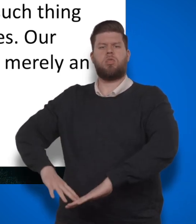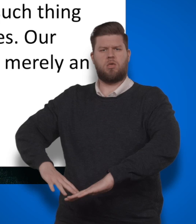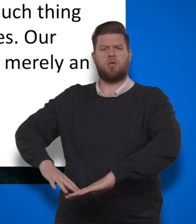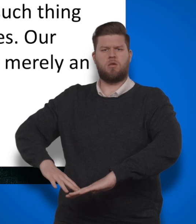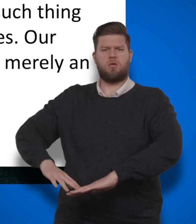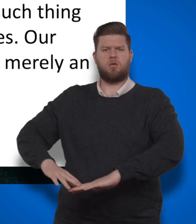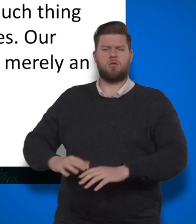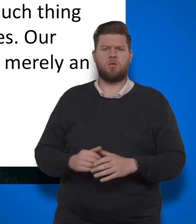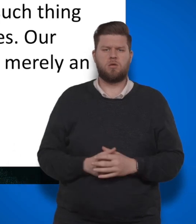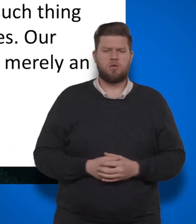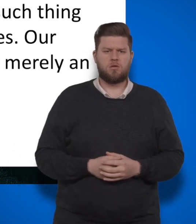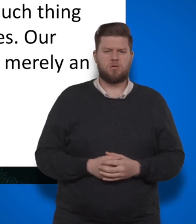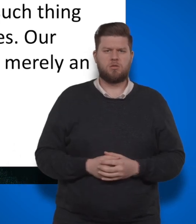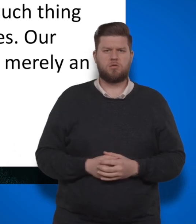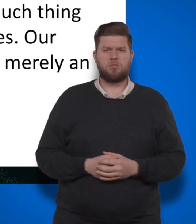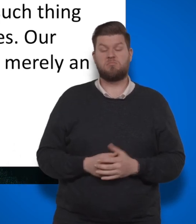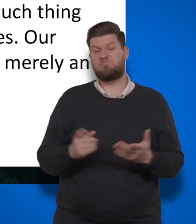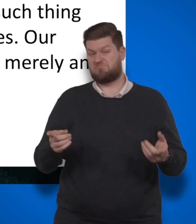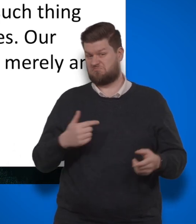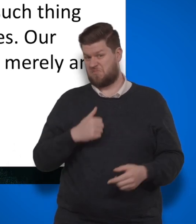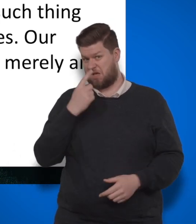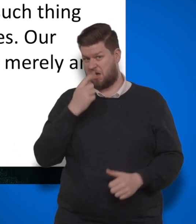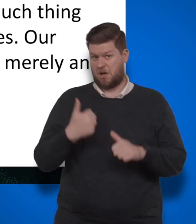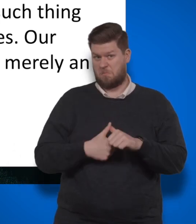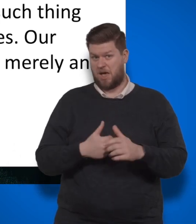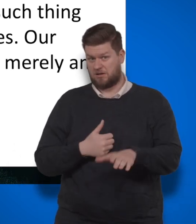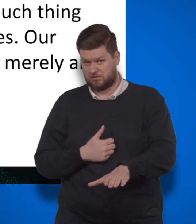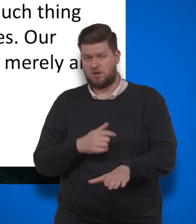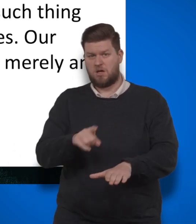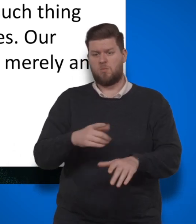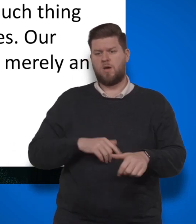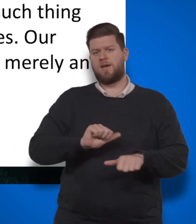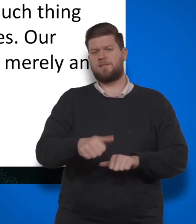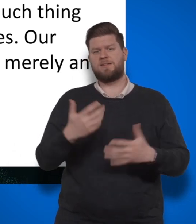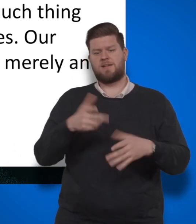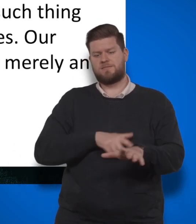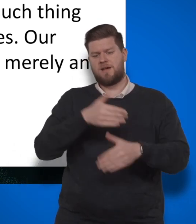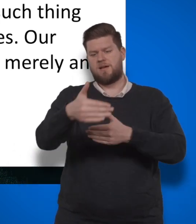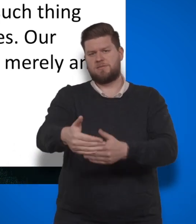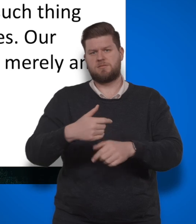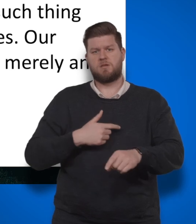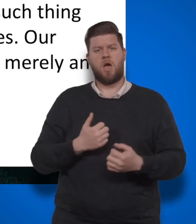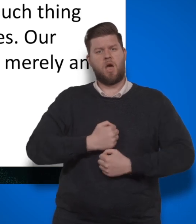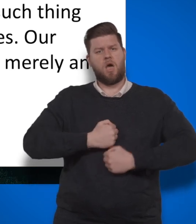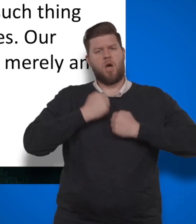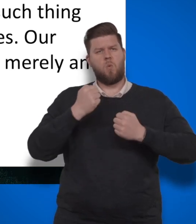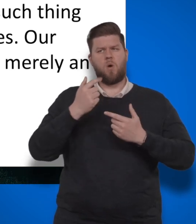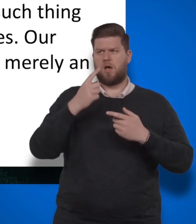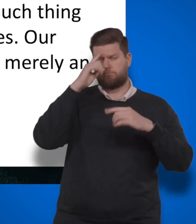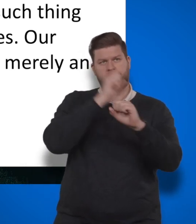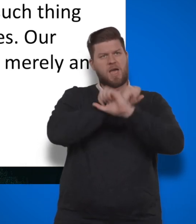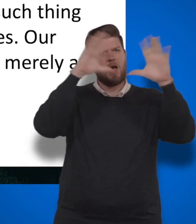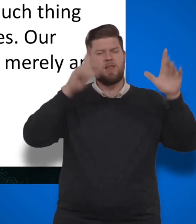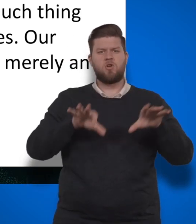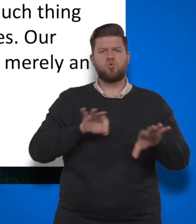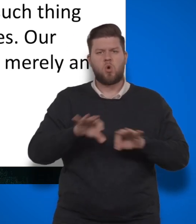And I will lay money that as we go into the next decades, it is our understanding of choice that is going to